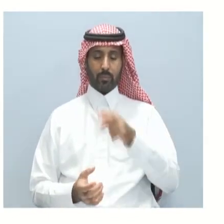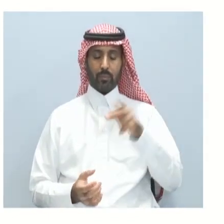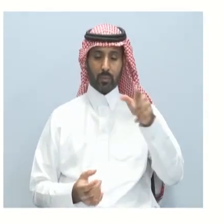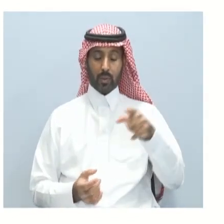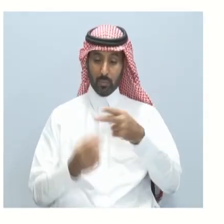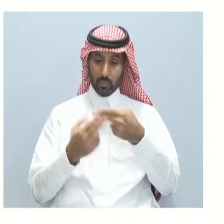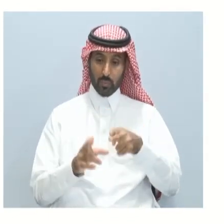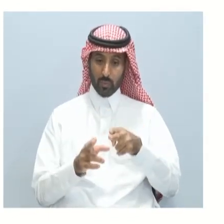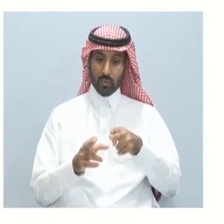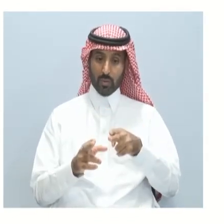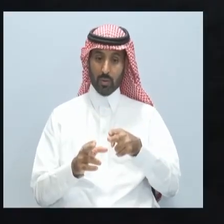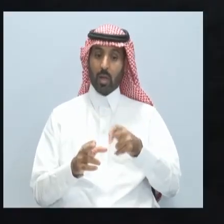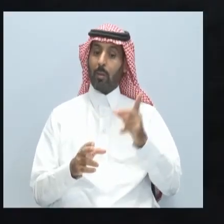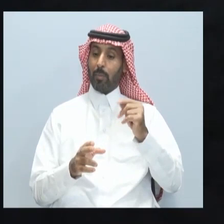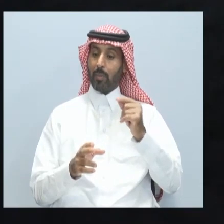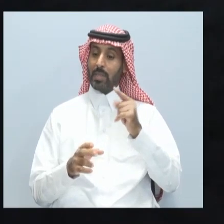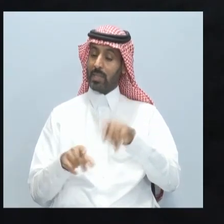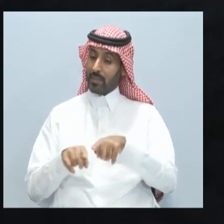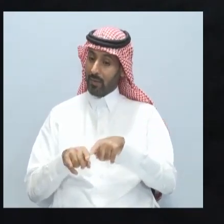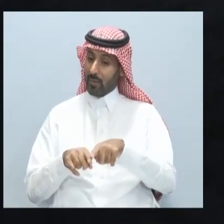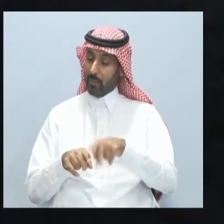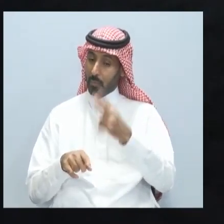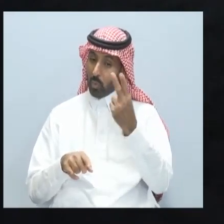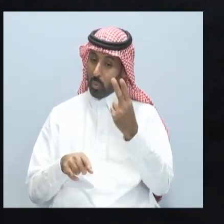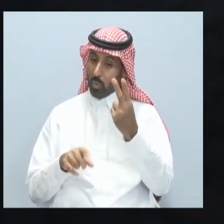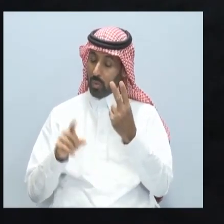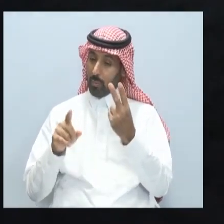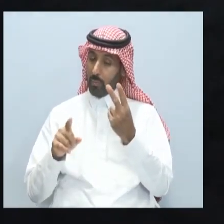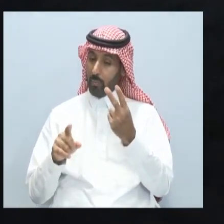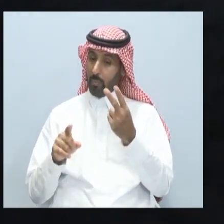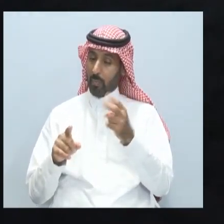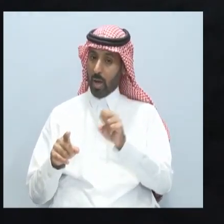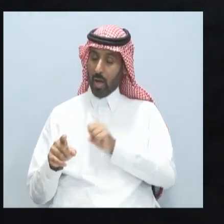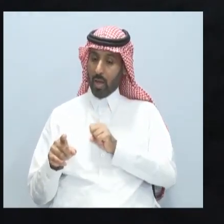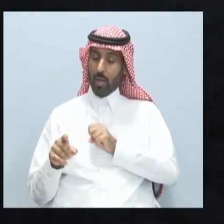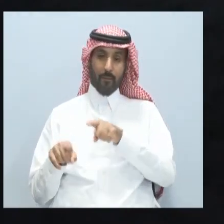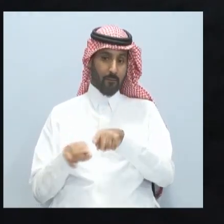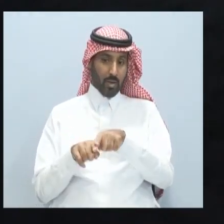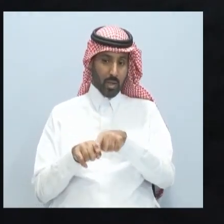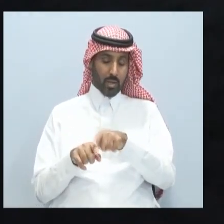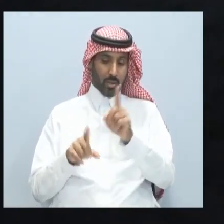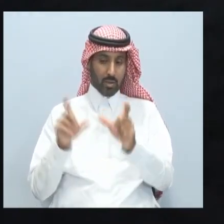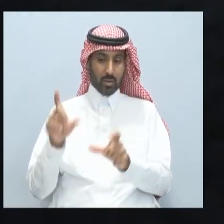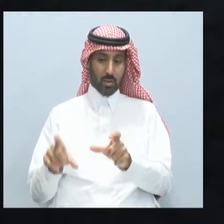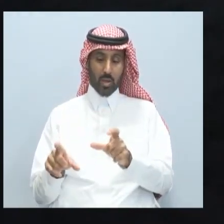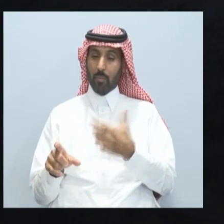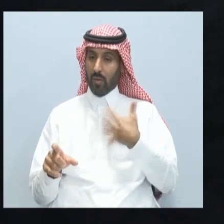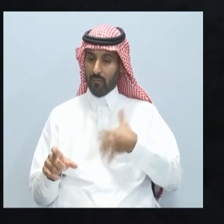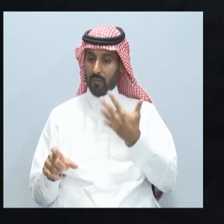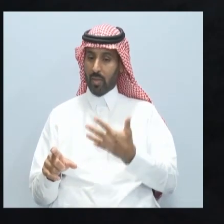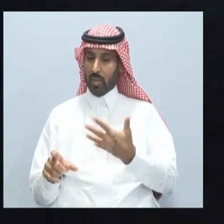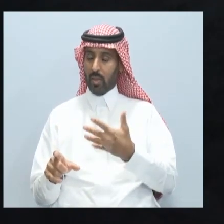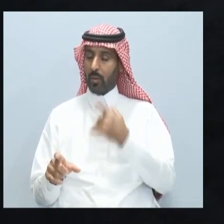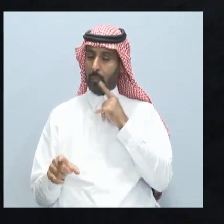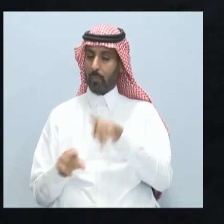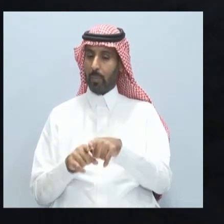I started with an introduction about my both of my friends together, that I love them. So I talked about my feelings towards my